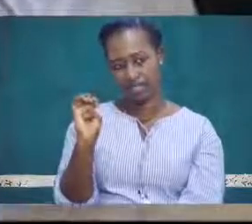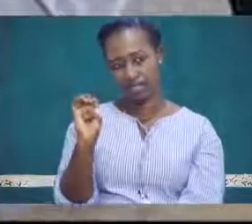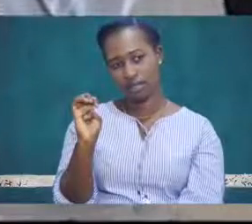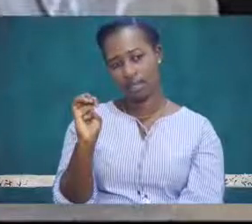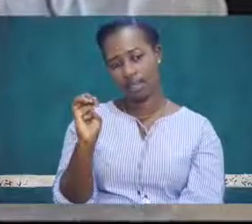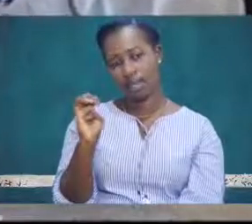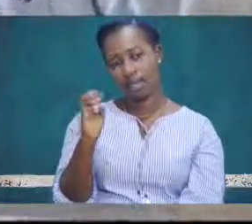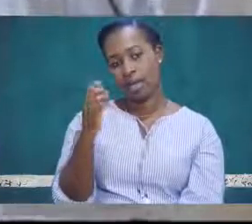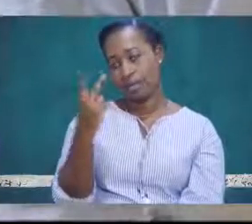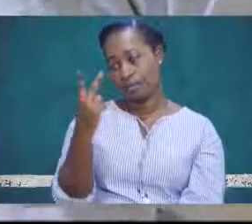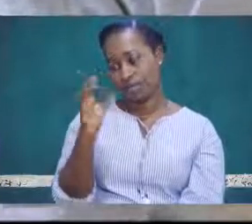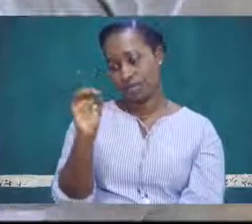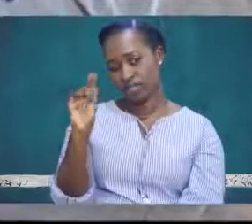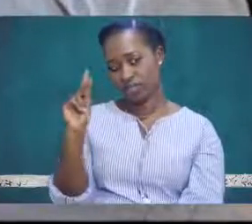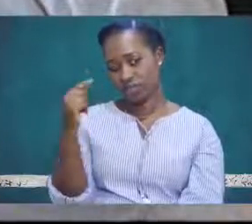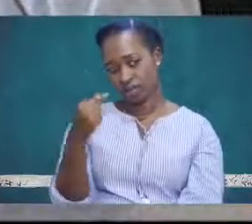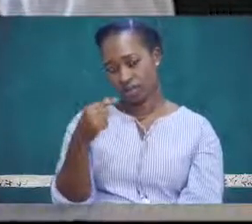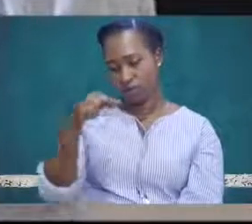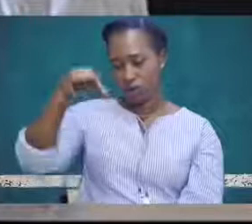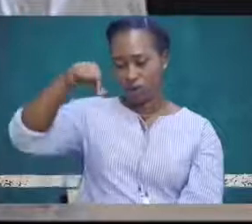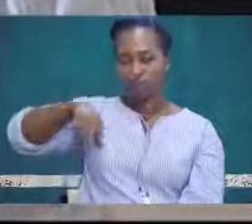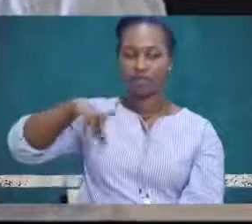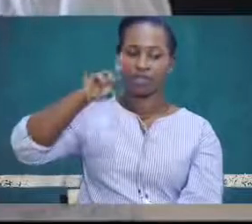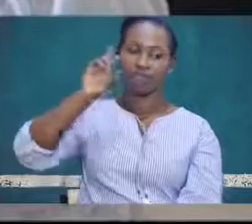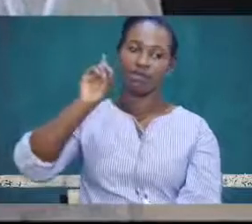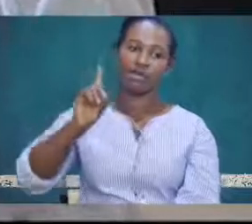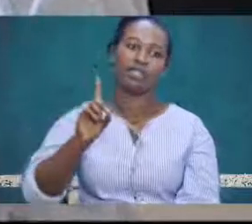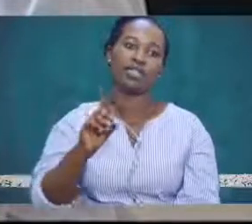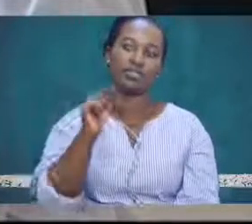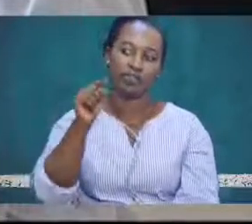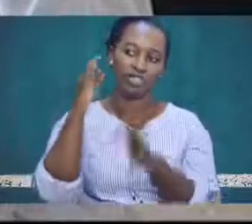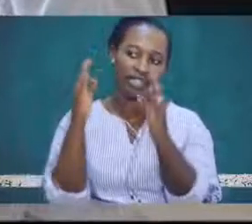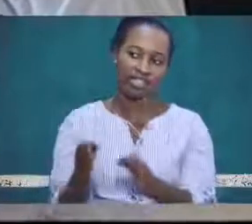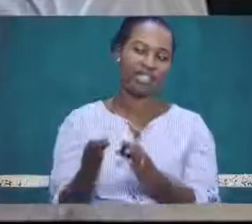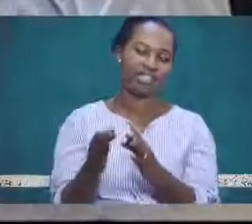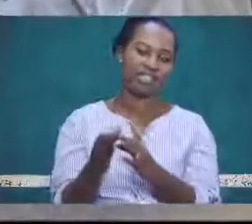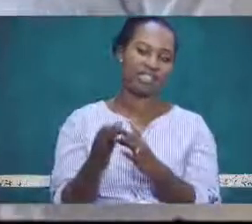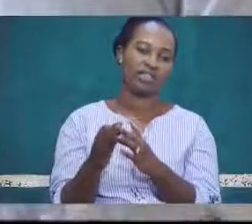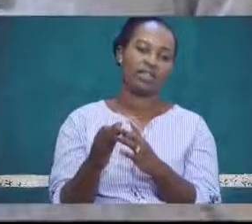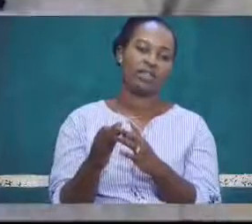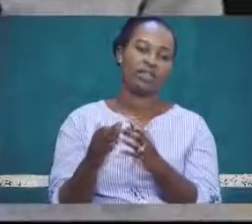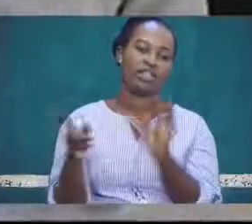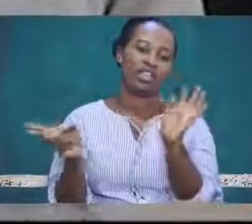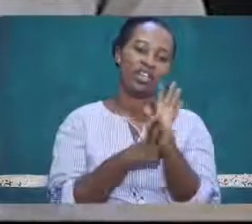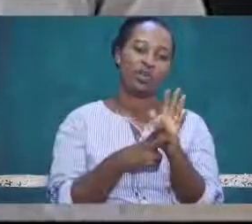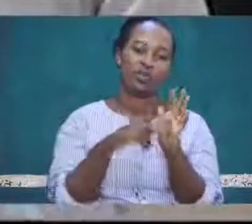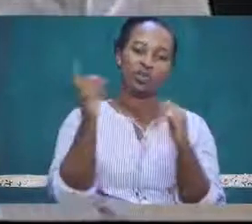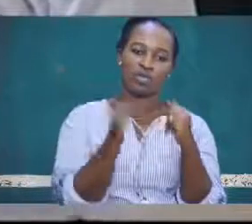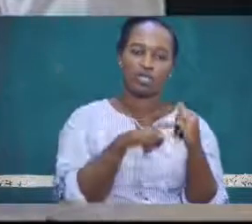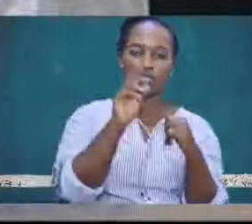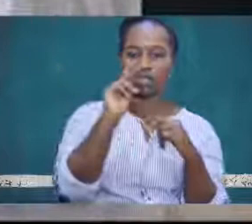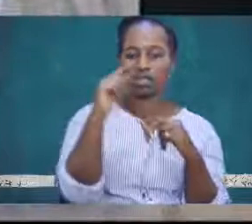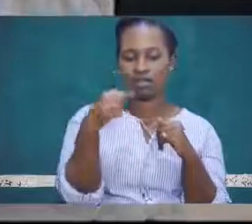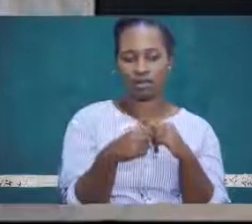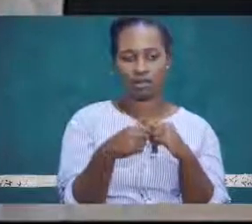is 20 kilograms, quantity demanded of that commodity will be 6 kilograms. So that's how you work it out,